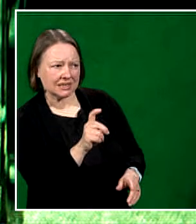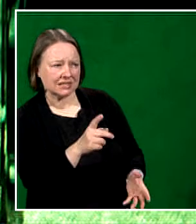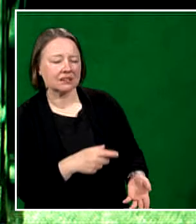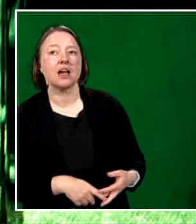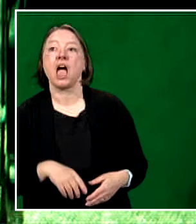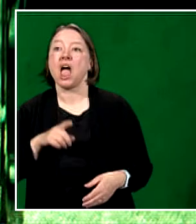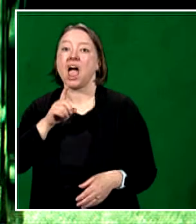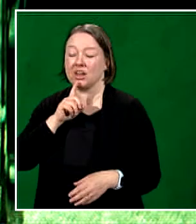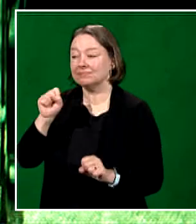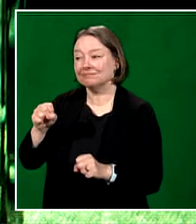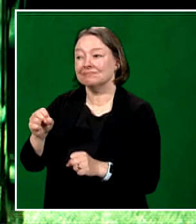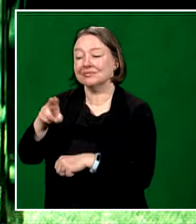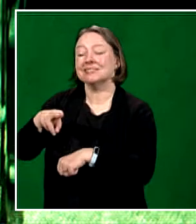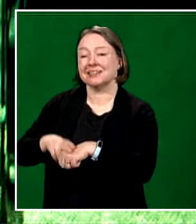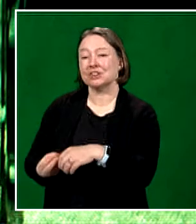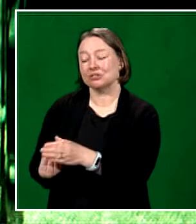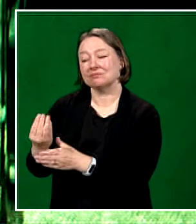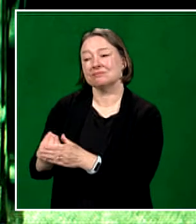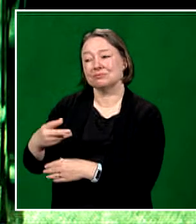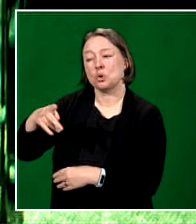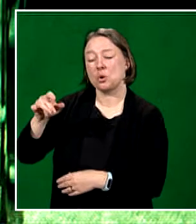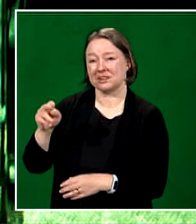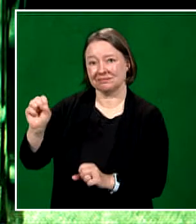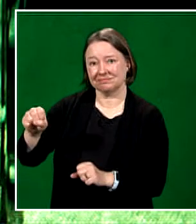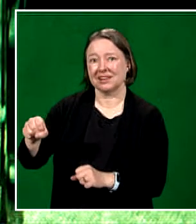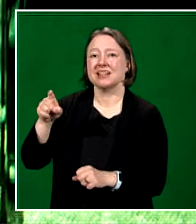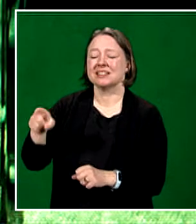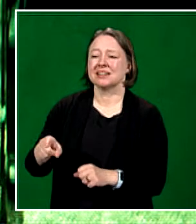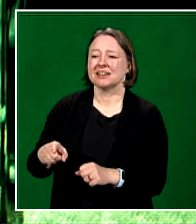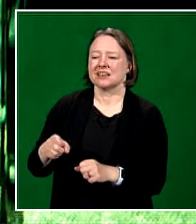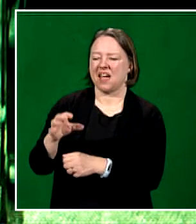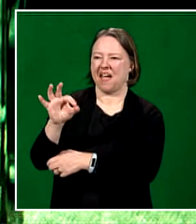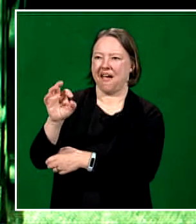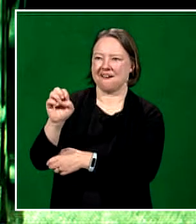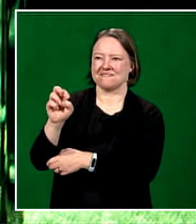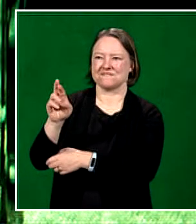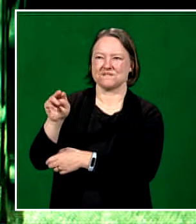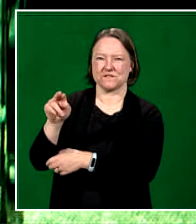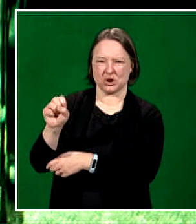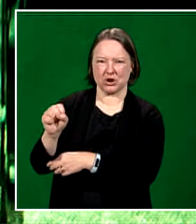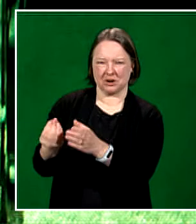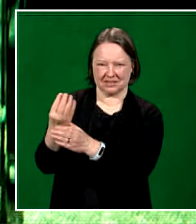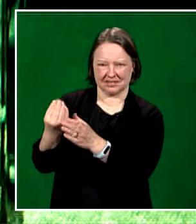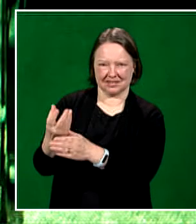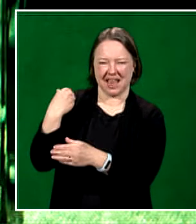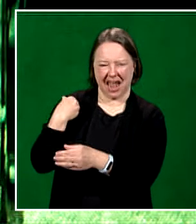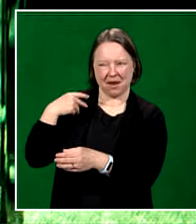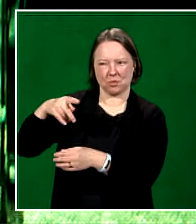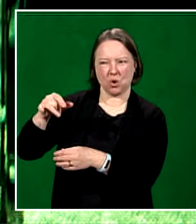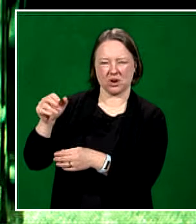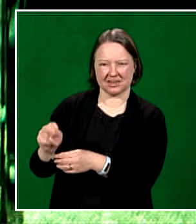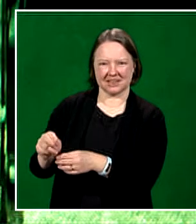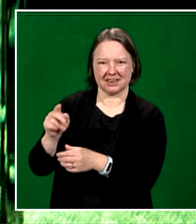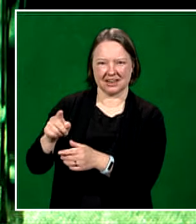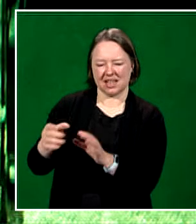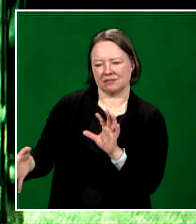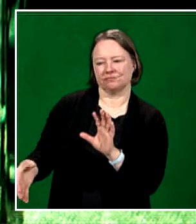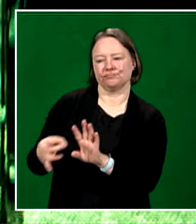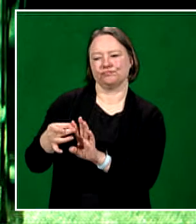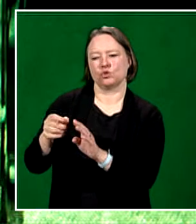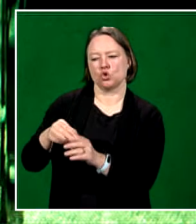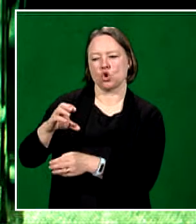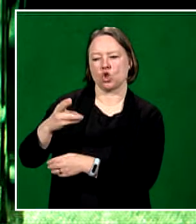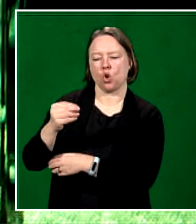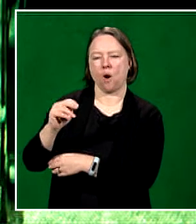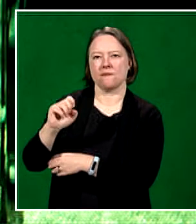It actually is a naturally occurring protein. So a certain group of ferns contain this protein that transiently binds to chlorophyll in the